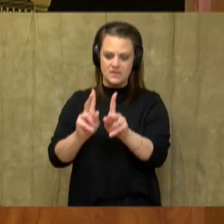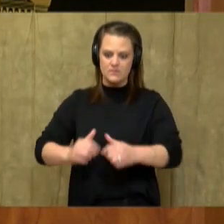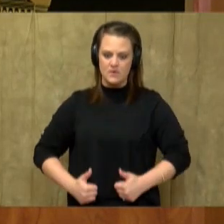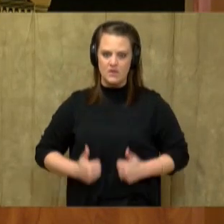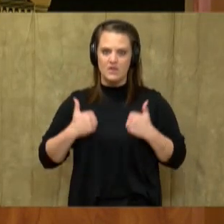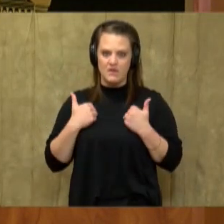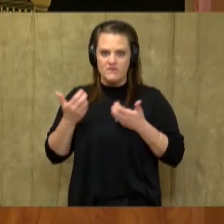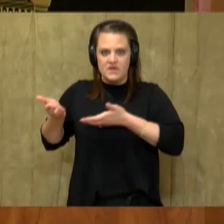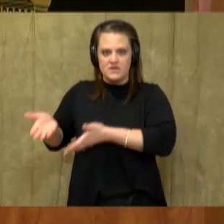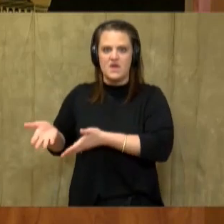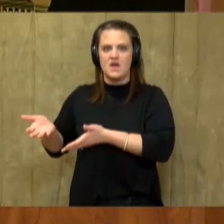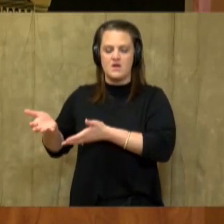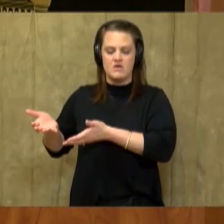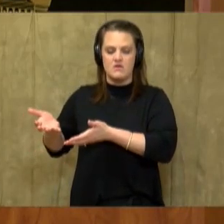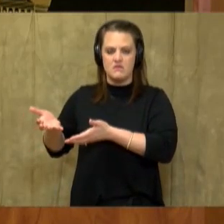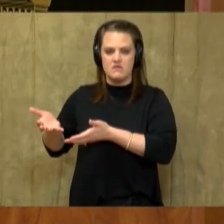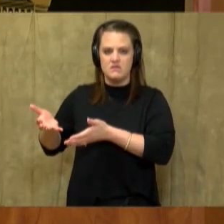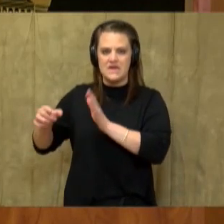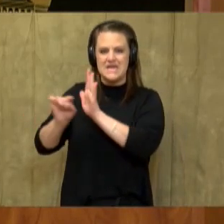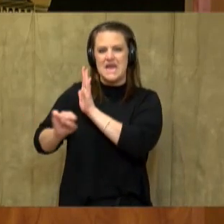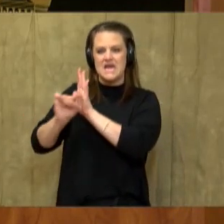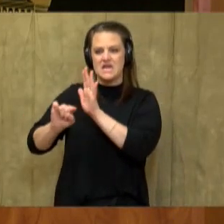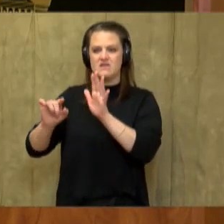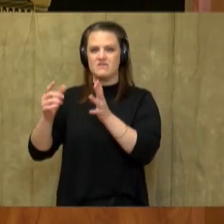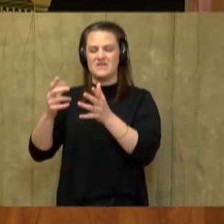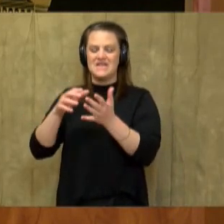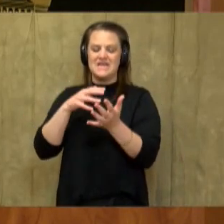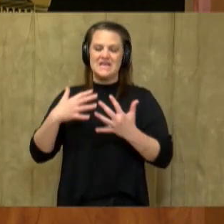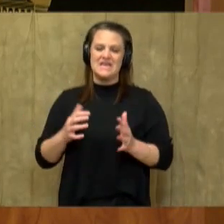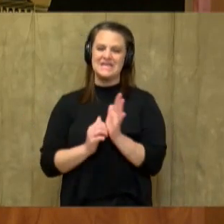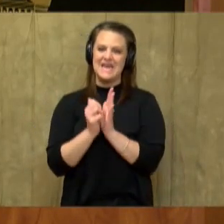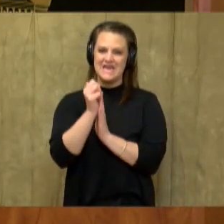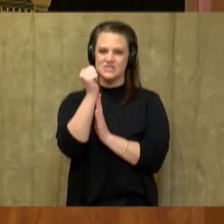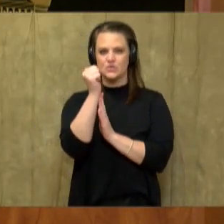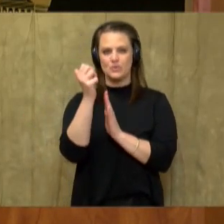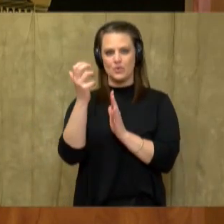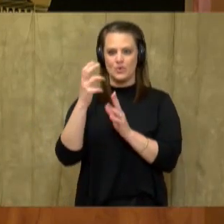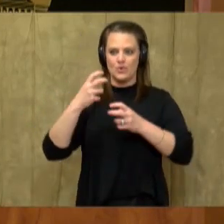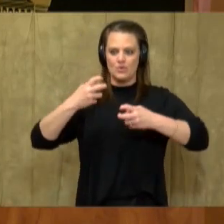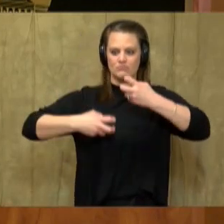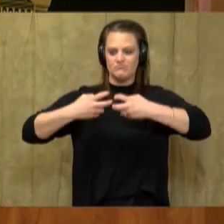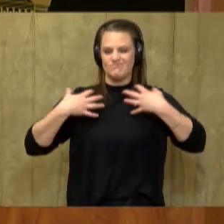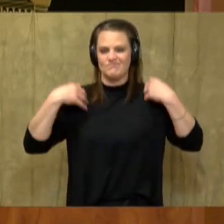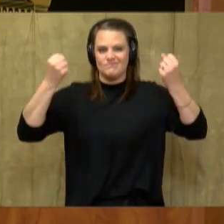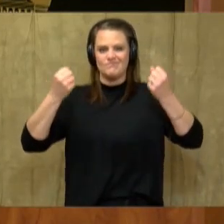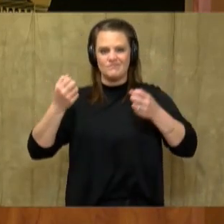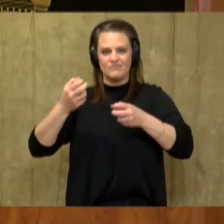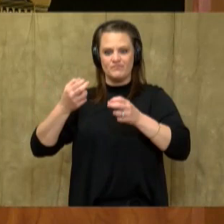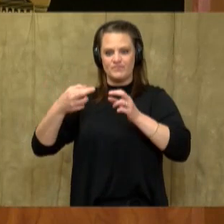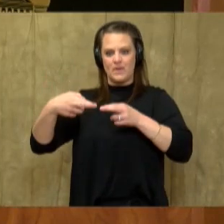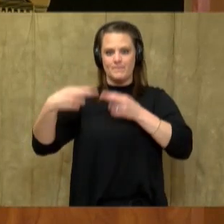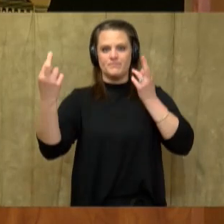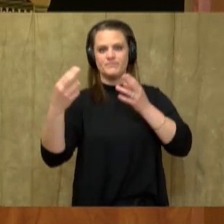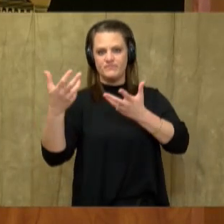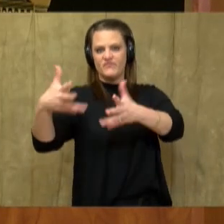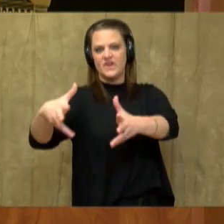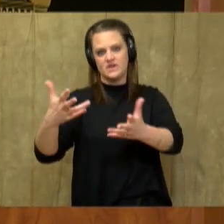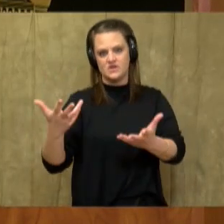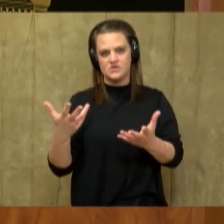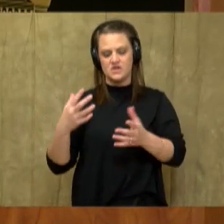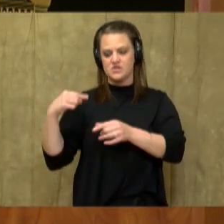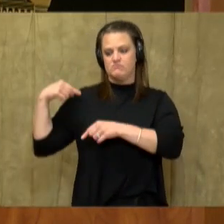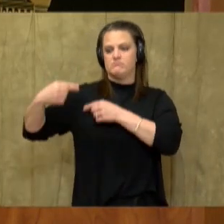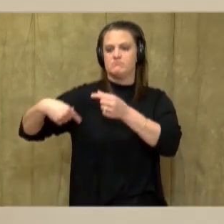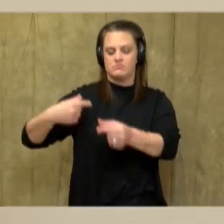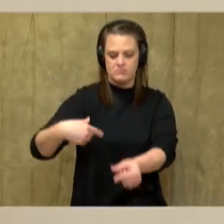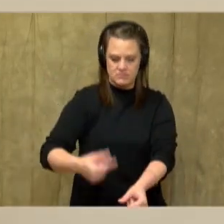South Vietnam, as well as the U.S. troops. You would see cancers and issues, health issues that resulted after this in